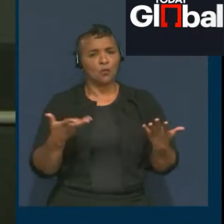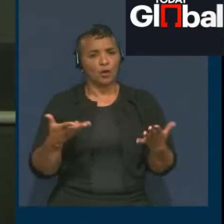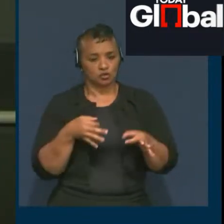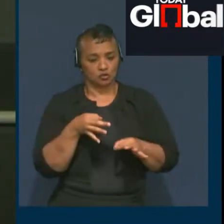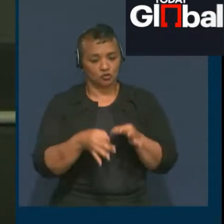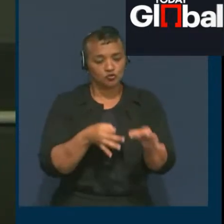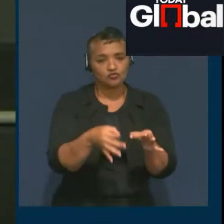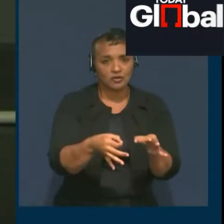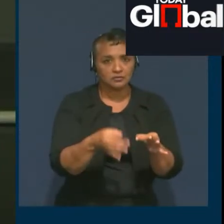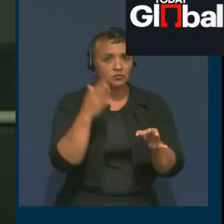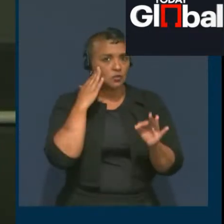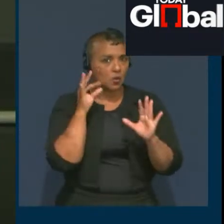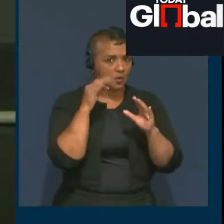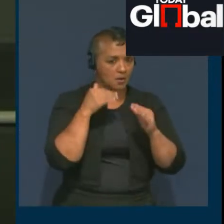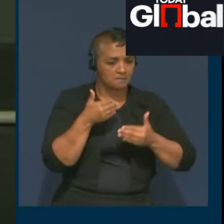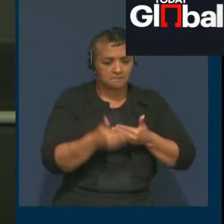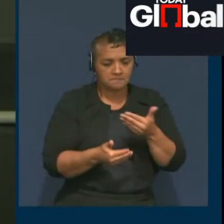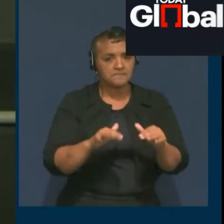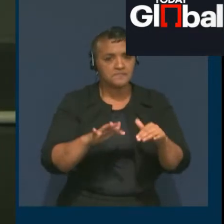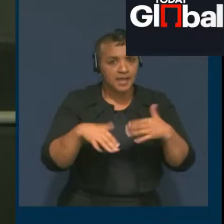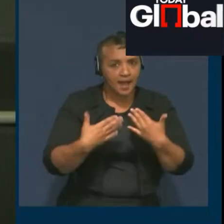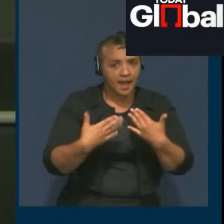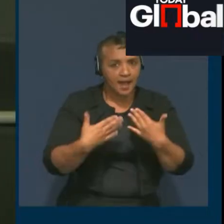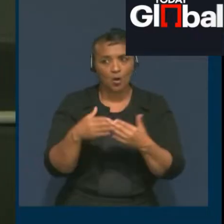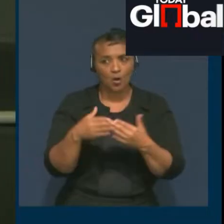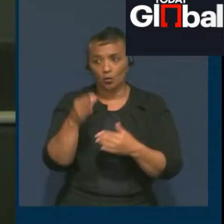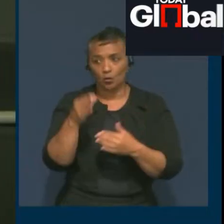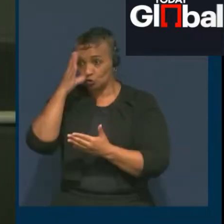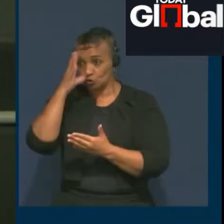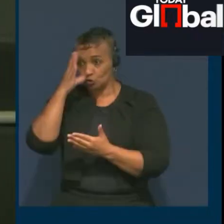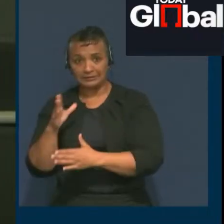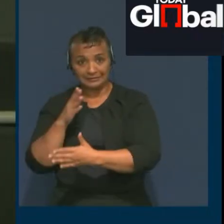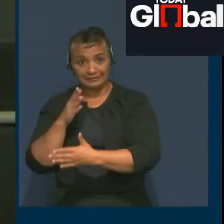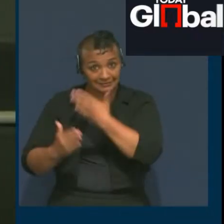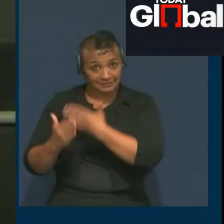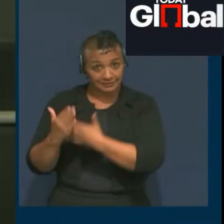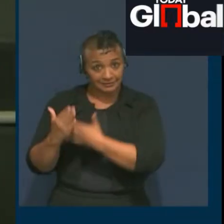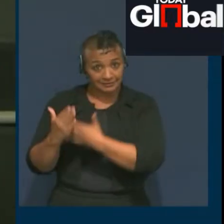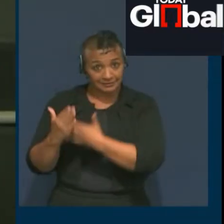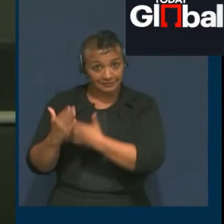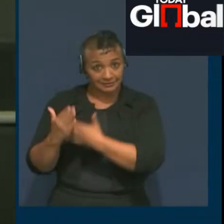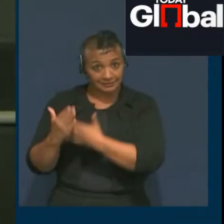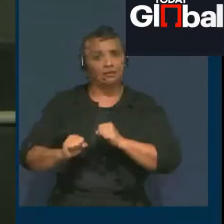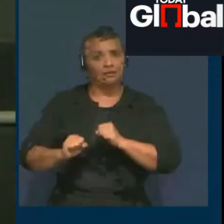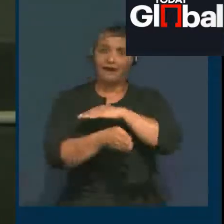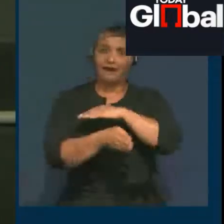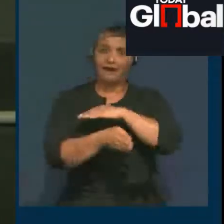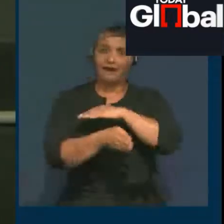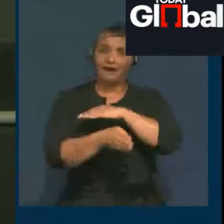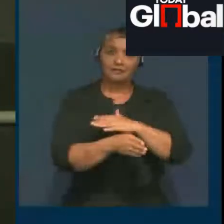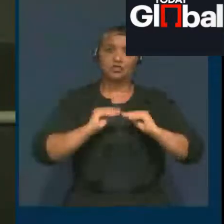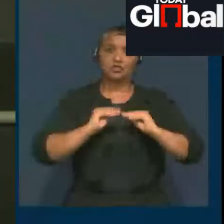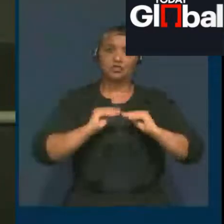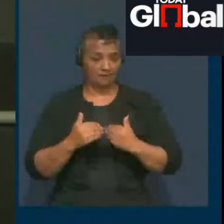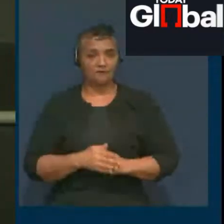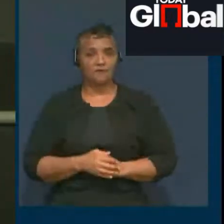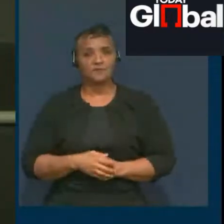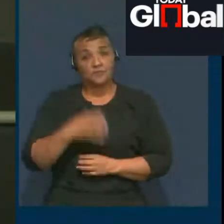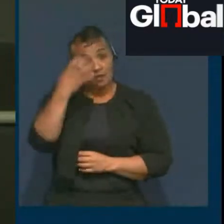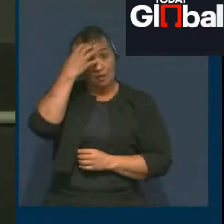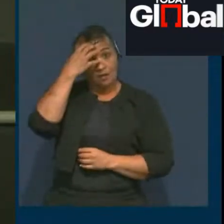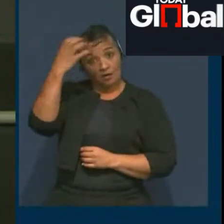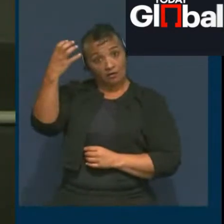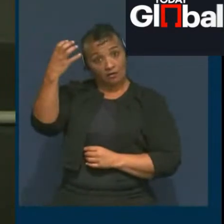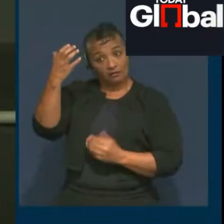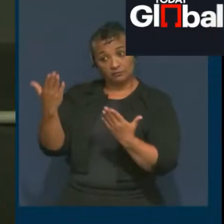objective related to empowering students with disabilities and enhancing their access to and participation participation in education. Government schools are